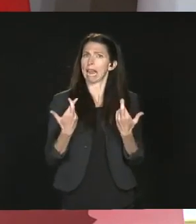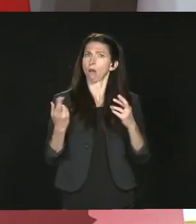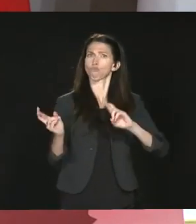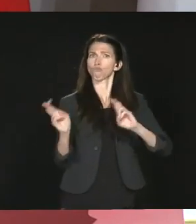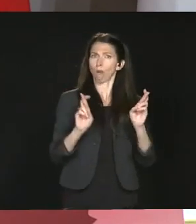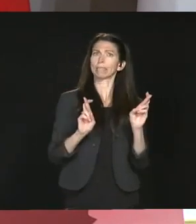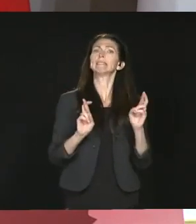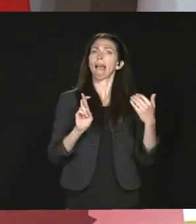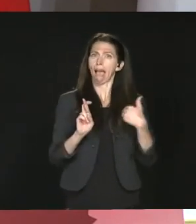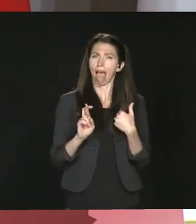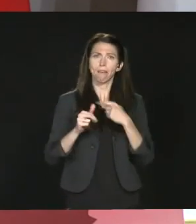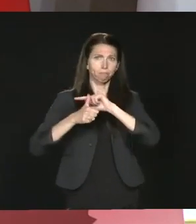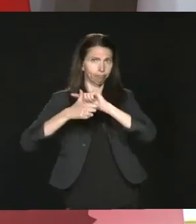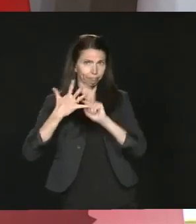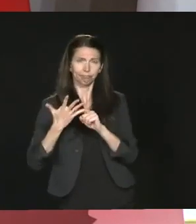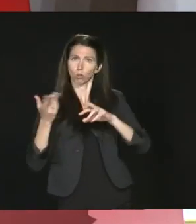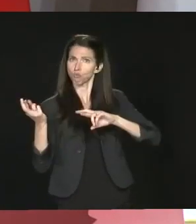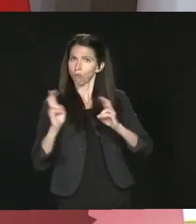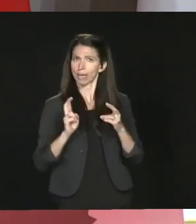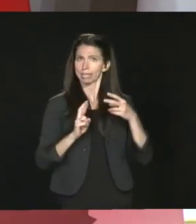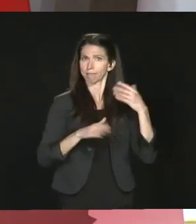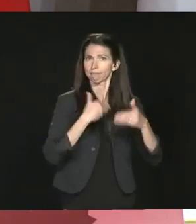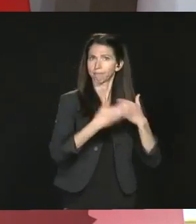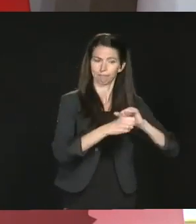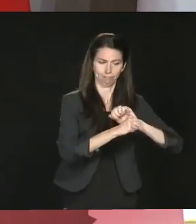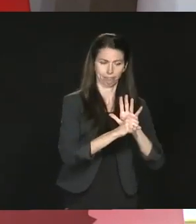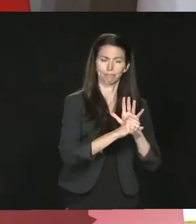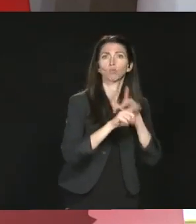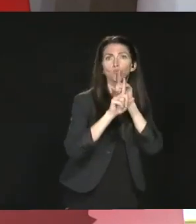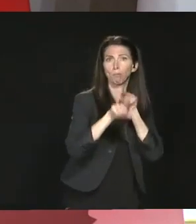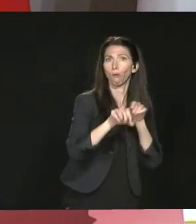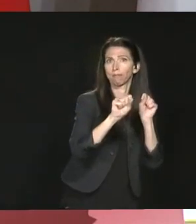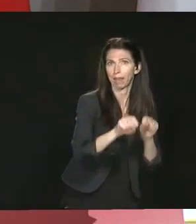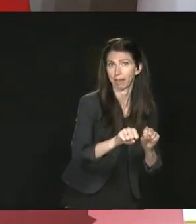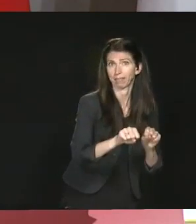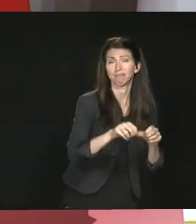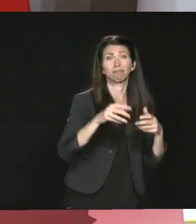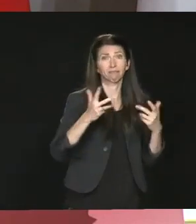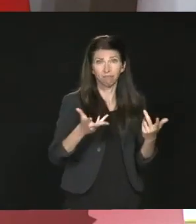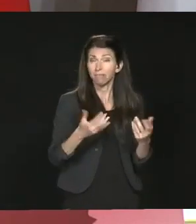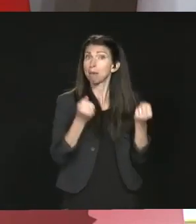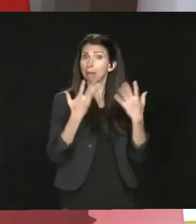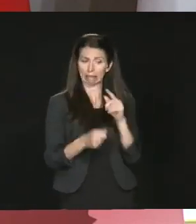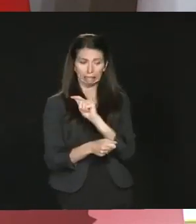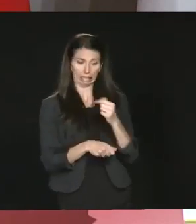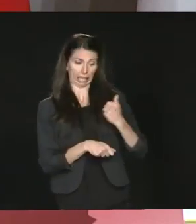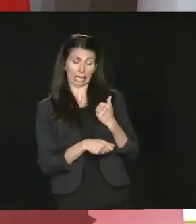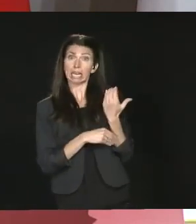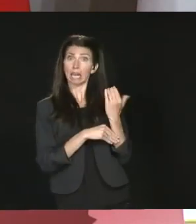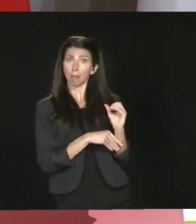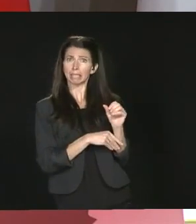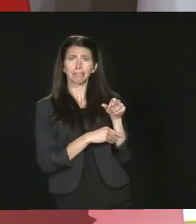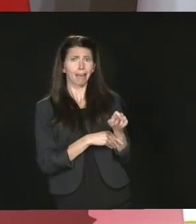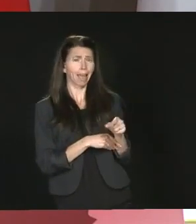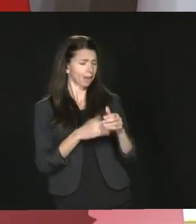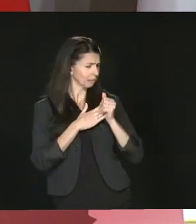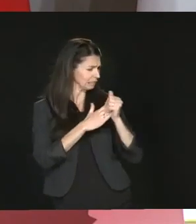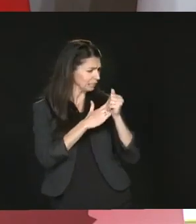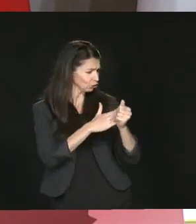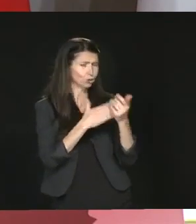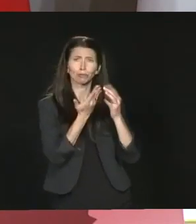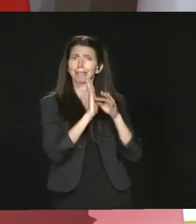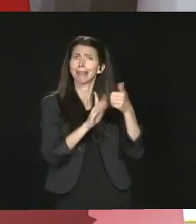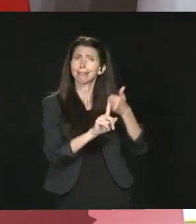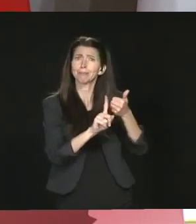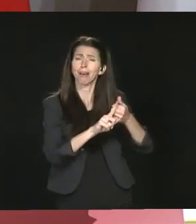leading in our pandemic response on several fronts while sustaining and creating jobs across the country.